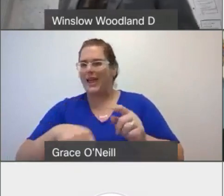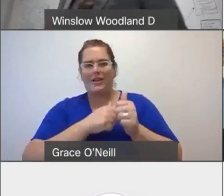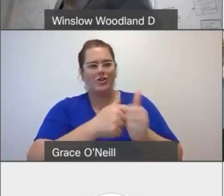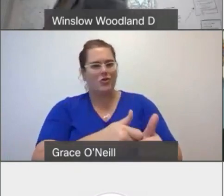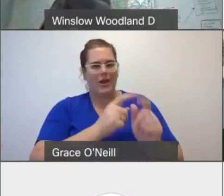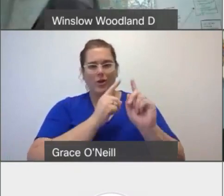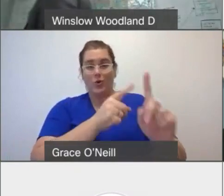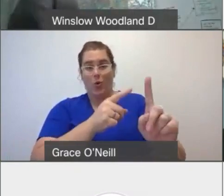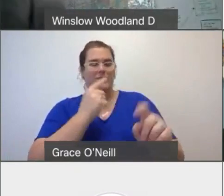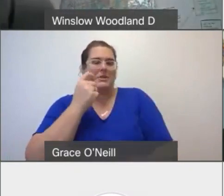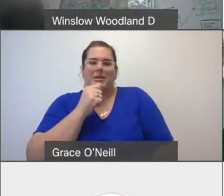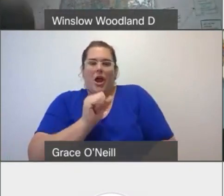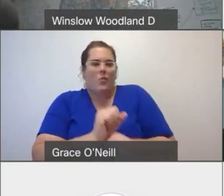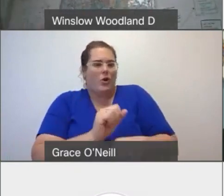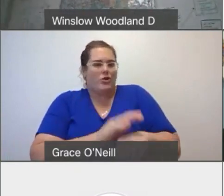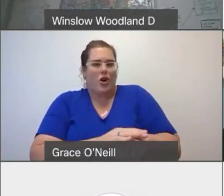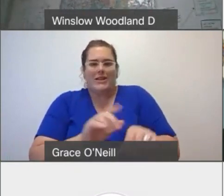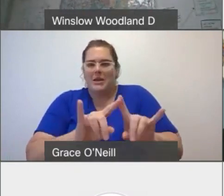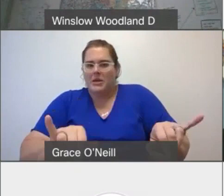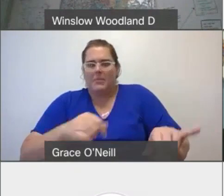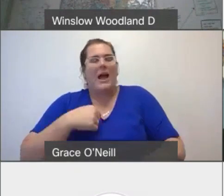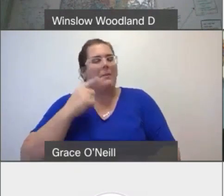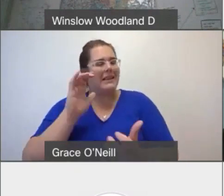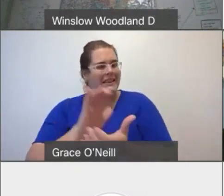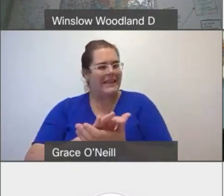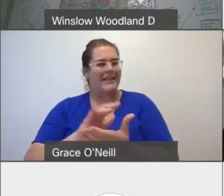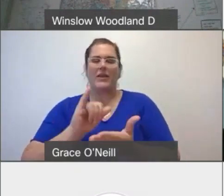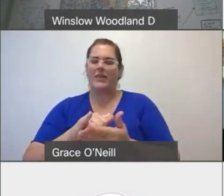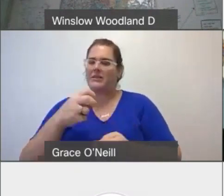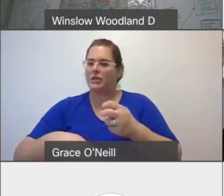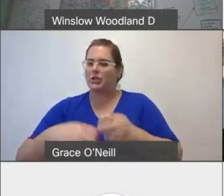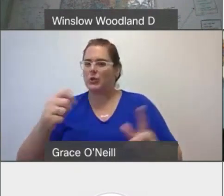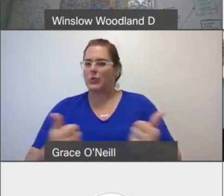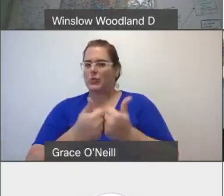on. I believe that's the issue.